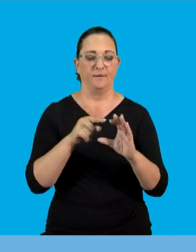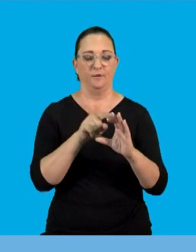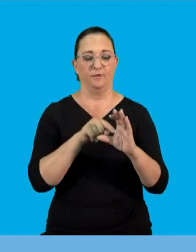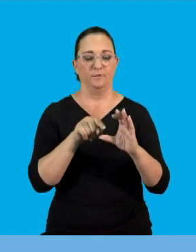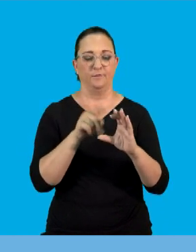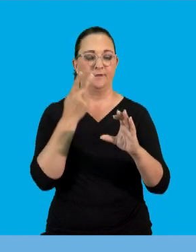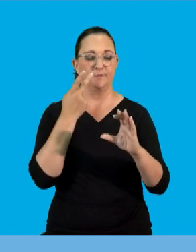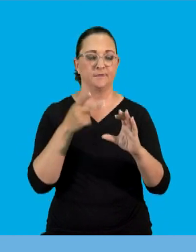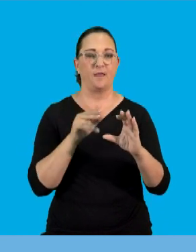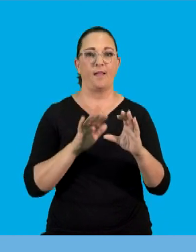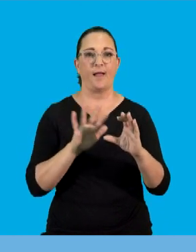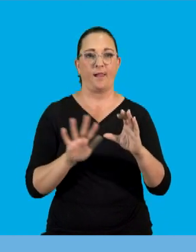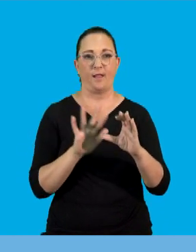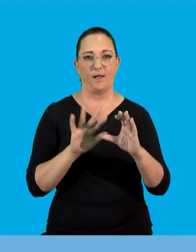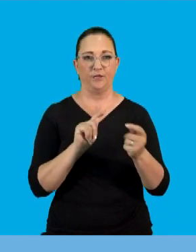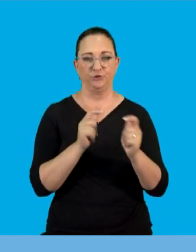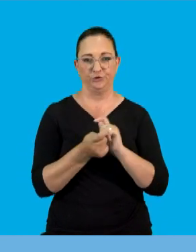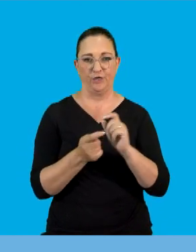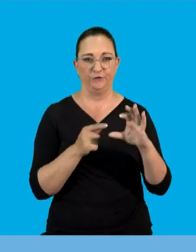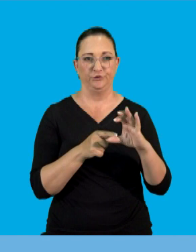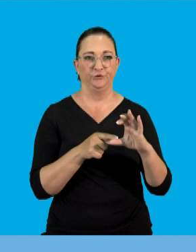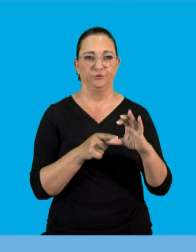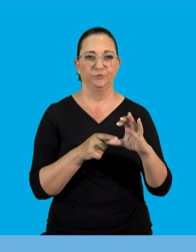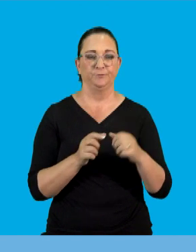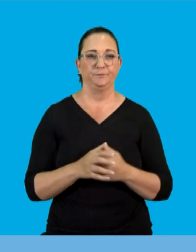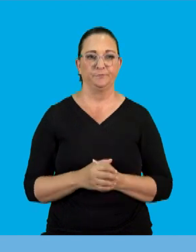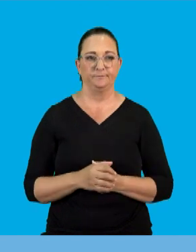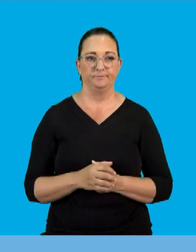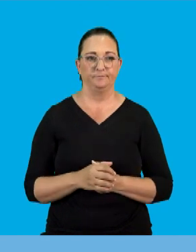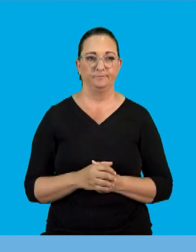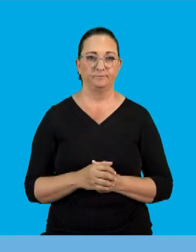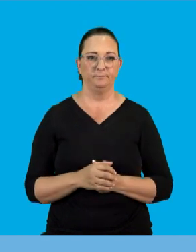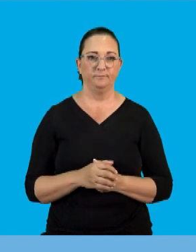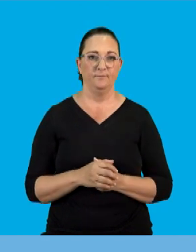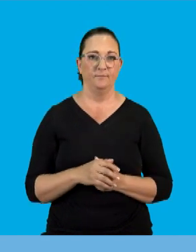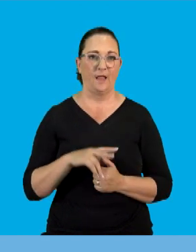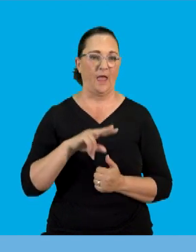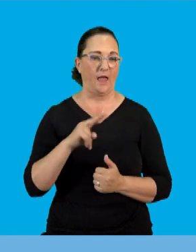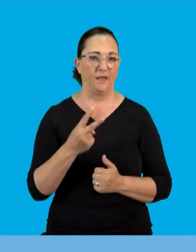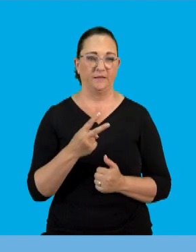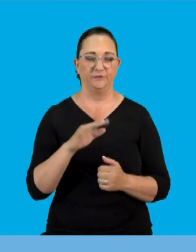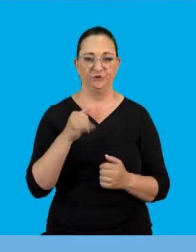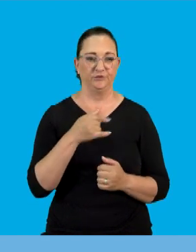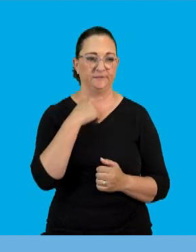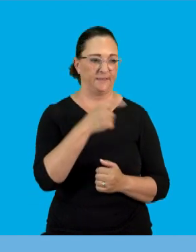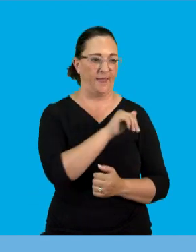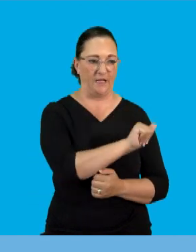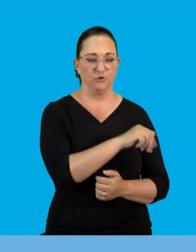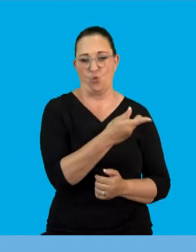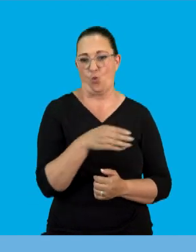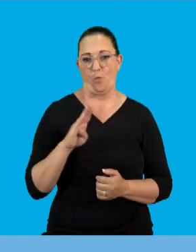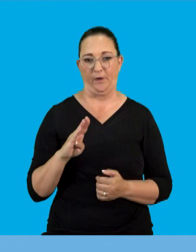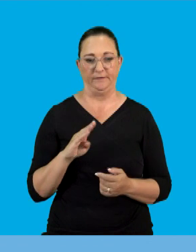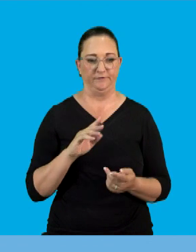that color, it is going to give the pH value of that particular substance. whereas the other ones will just tell you if it's acidic